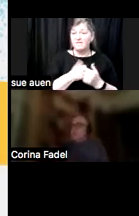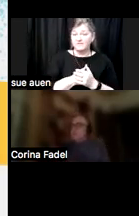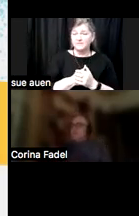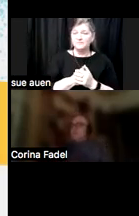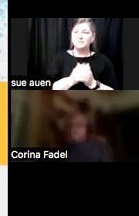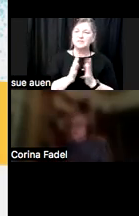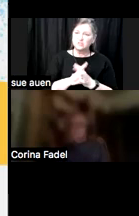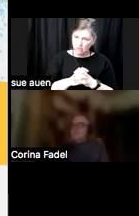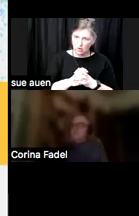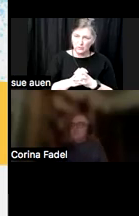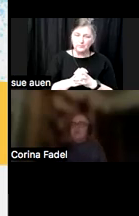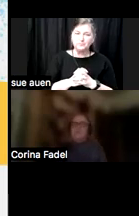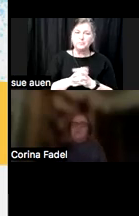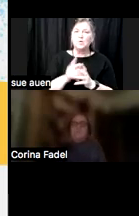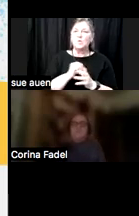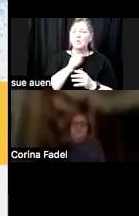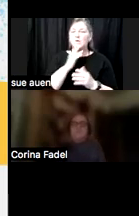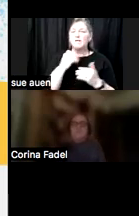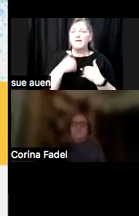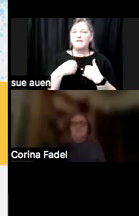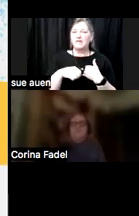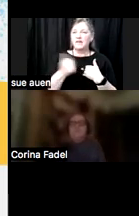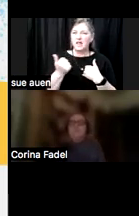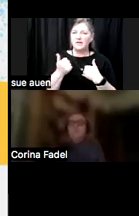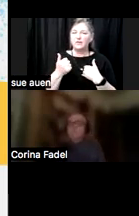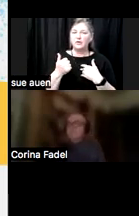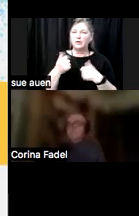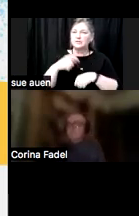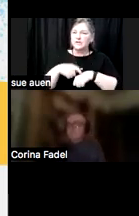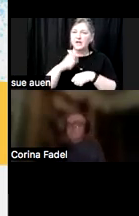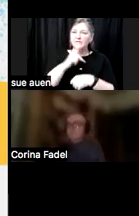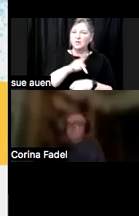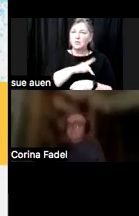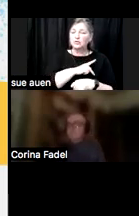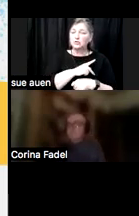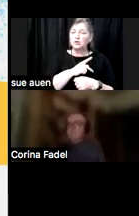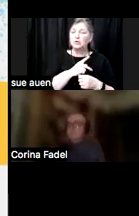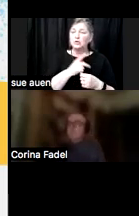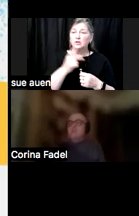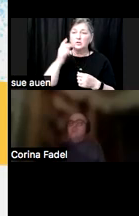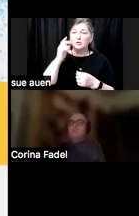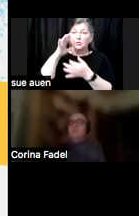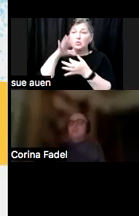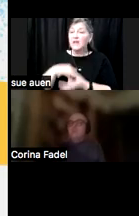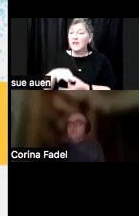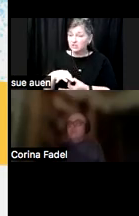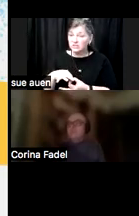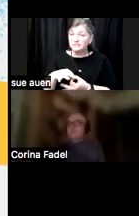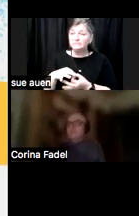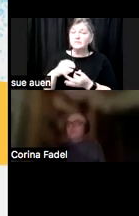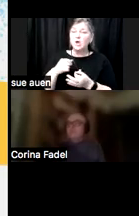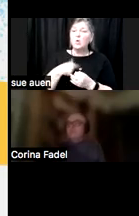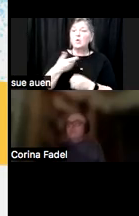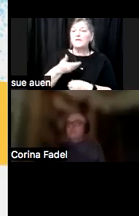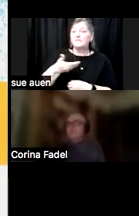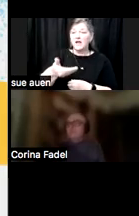So we're going to be having another bit of space for personal reflection. We're going to be inviting you